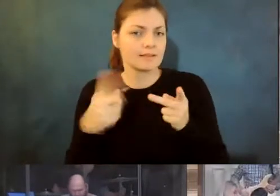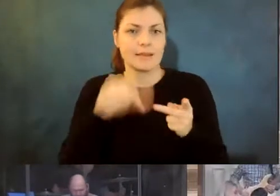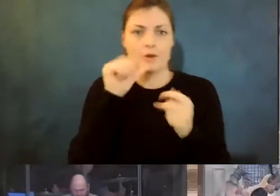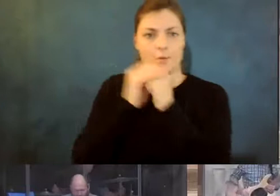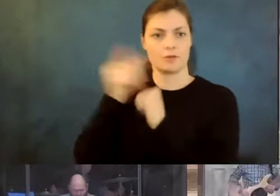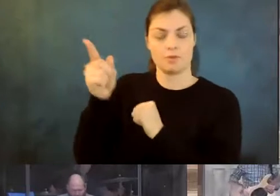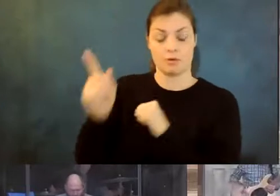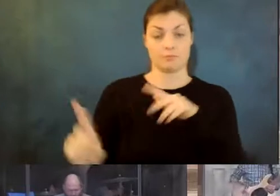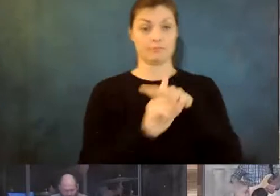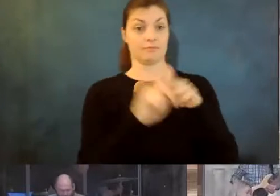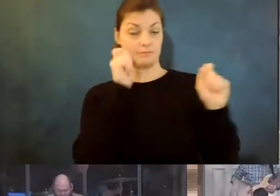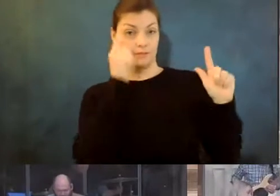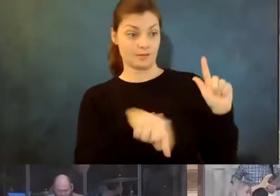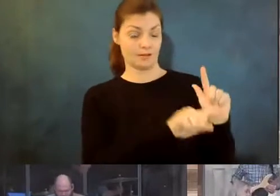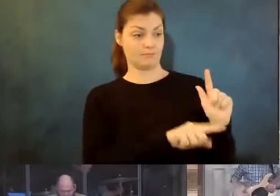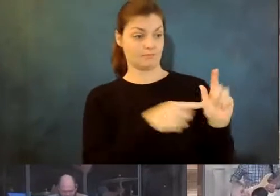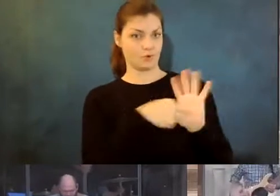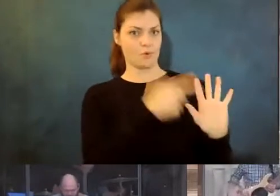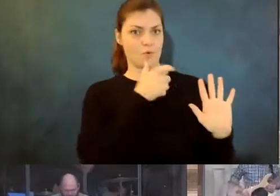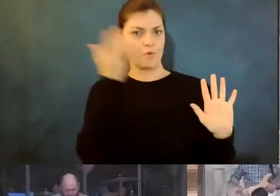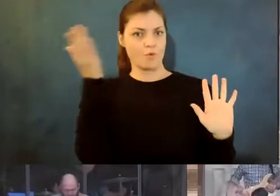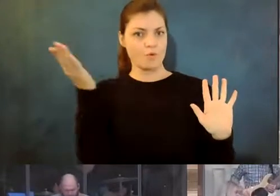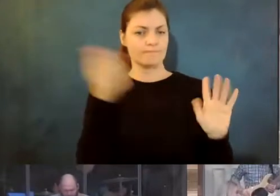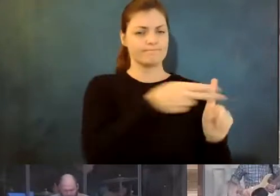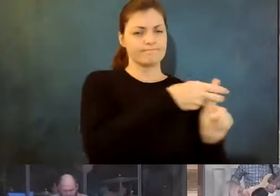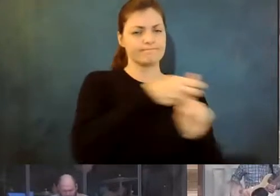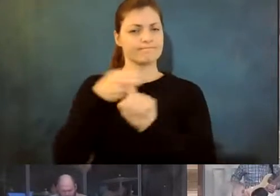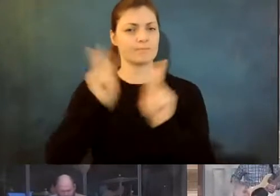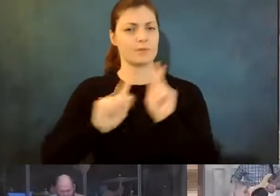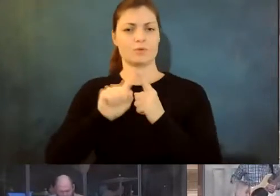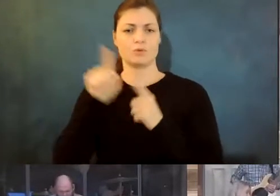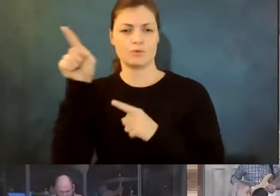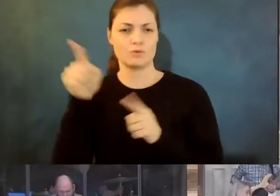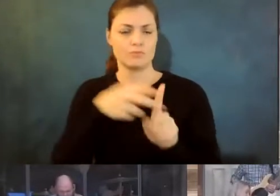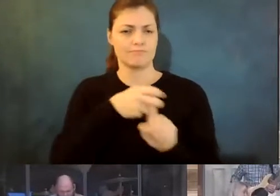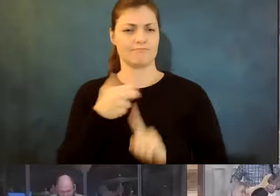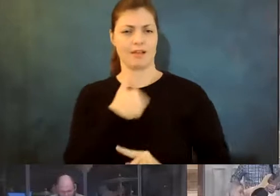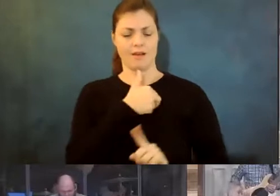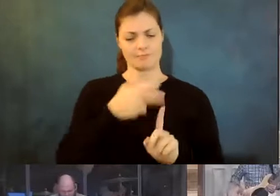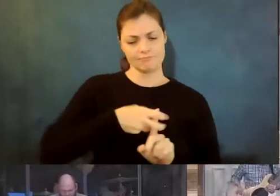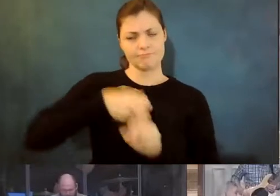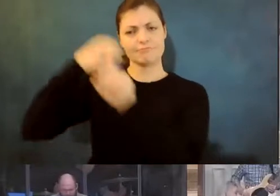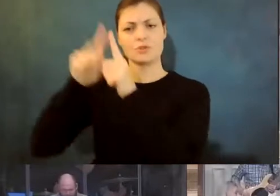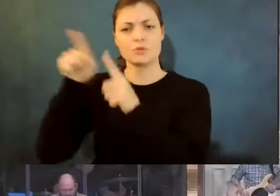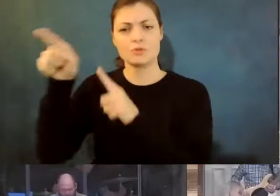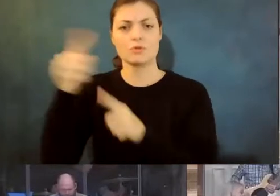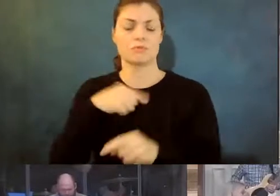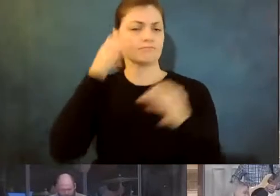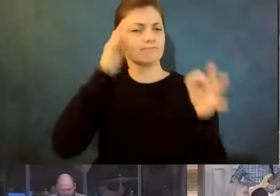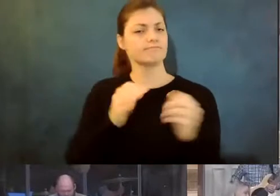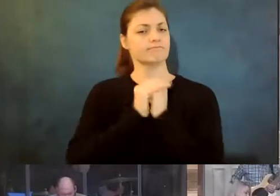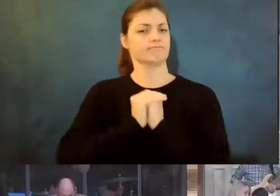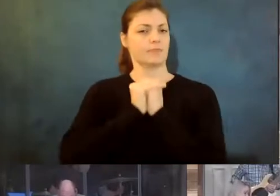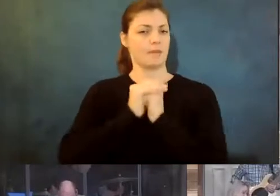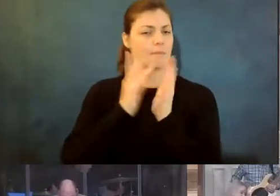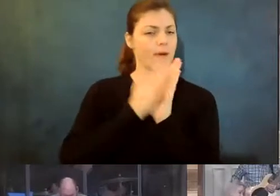are. Draw people to you. Draw us to you. We choose to worship in praise, in prayer, and in your